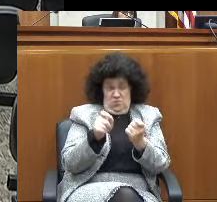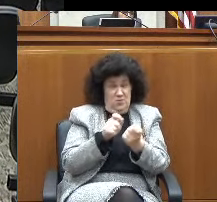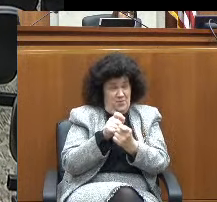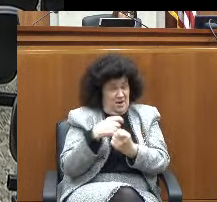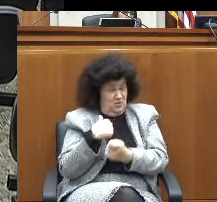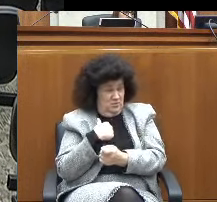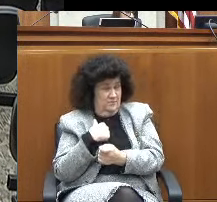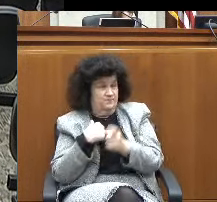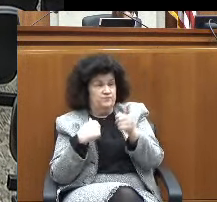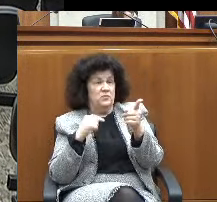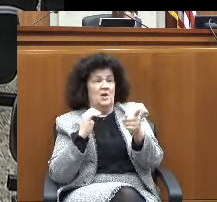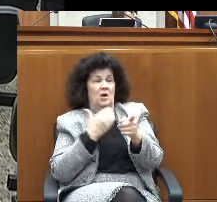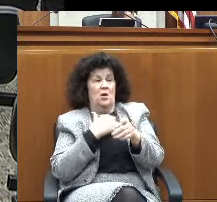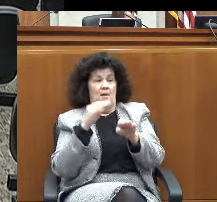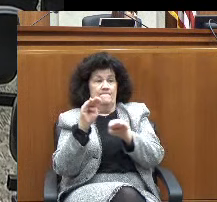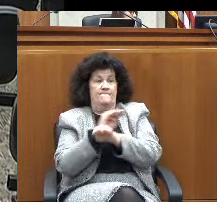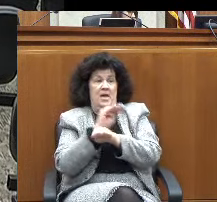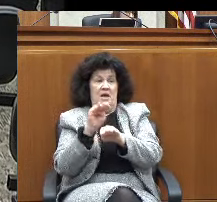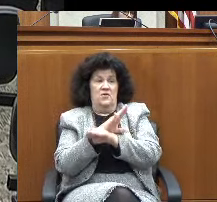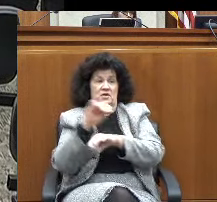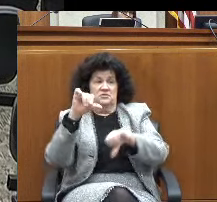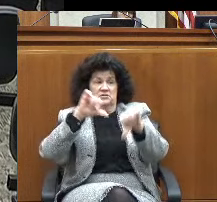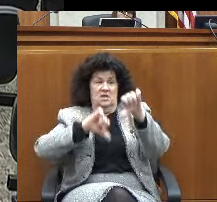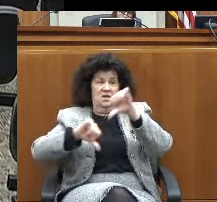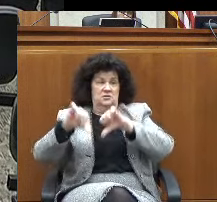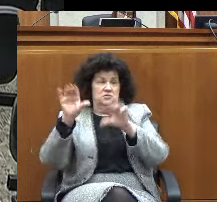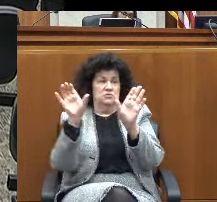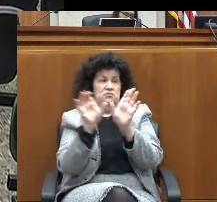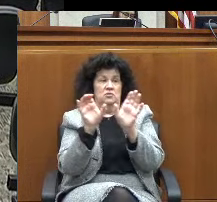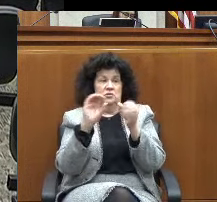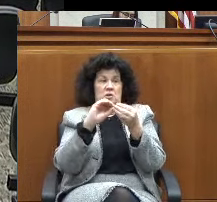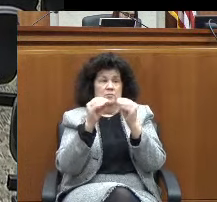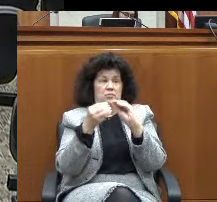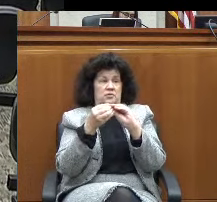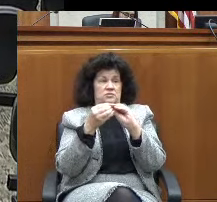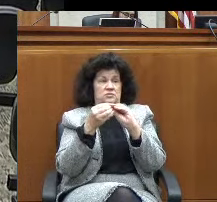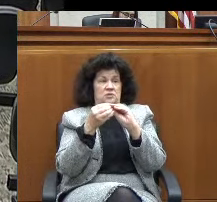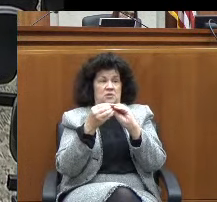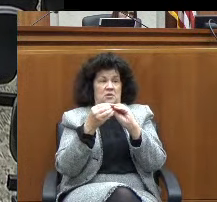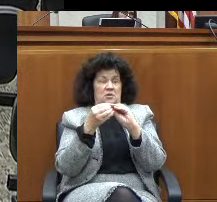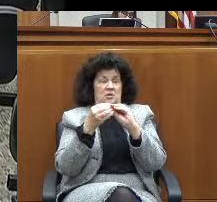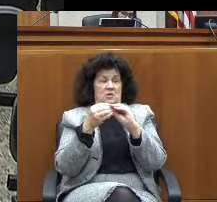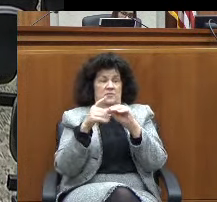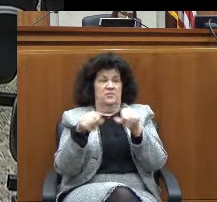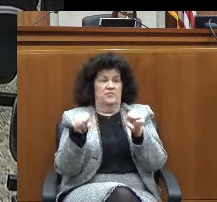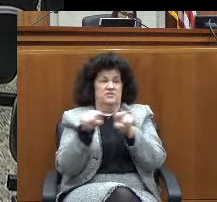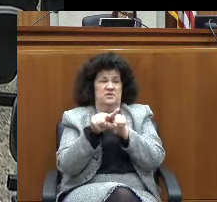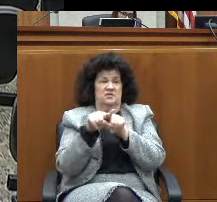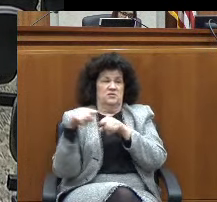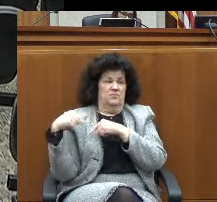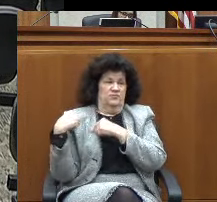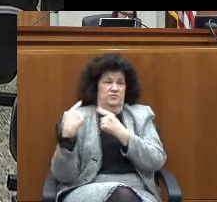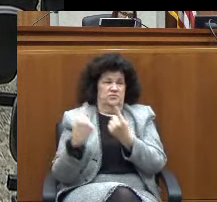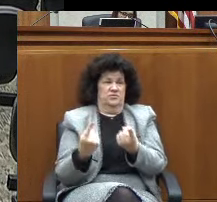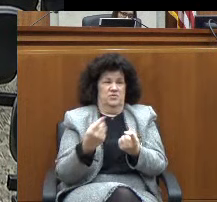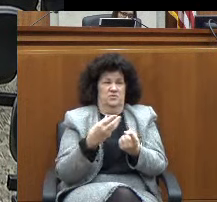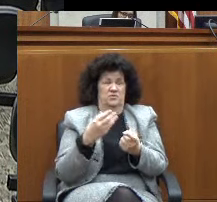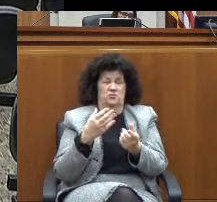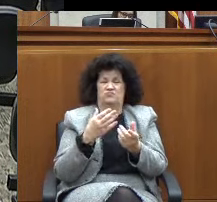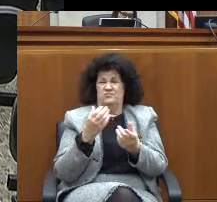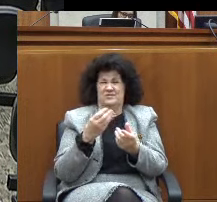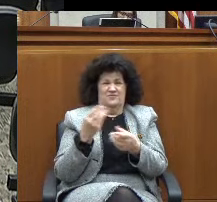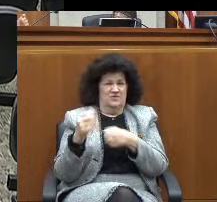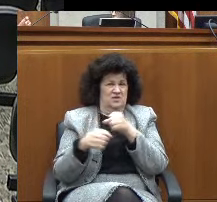for this? Our math and science certification numbers have remained consistent over the past several years. That middle and